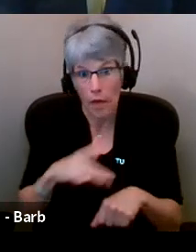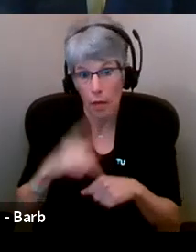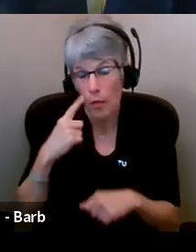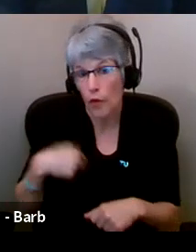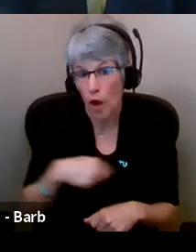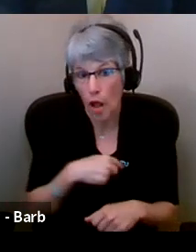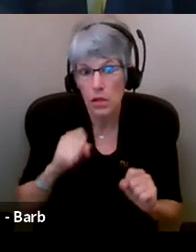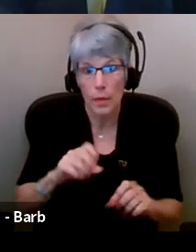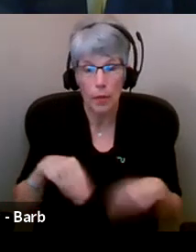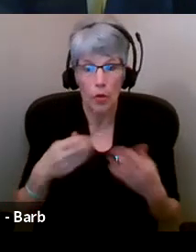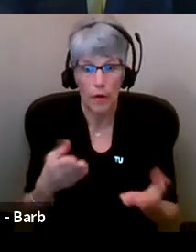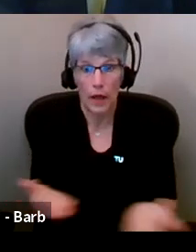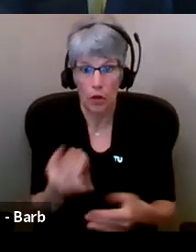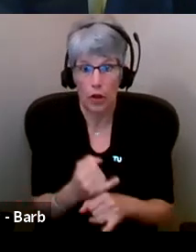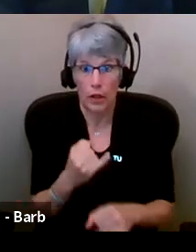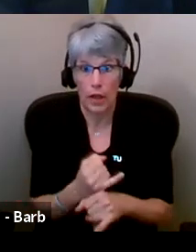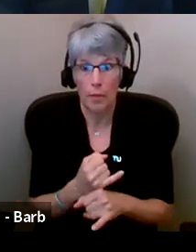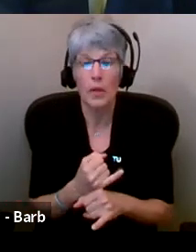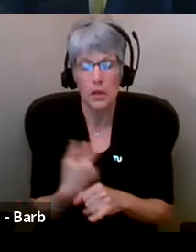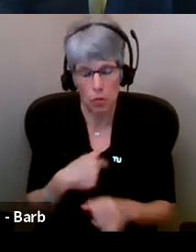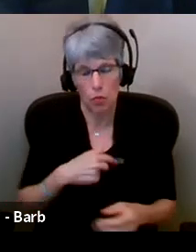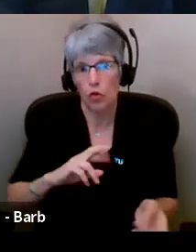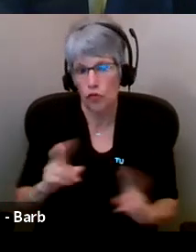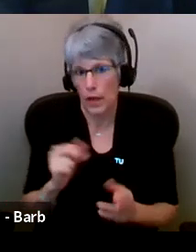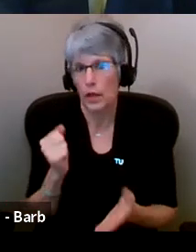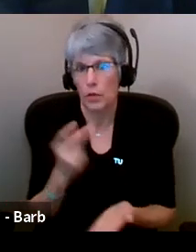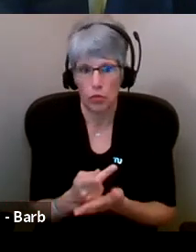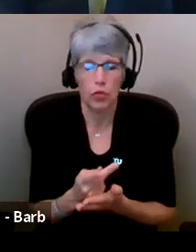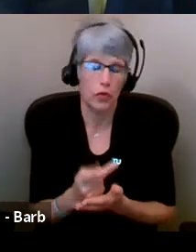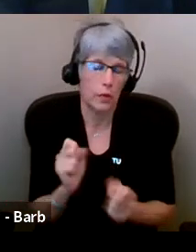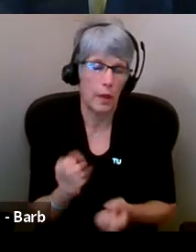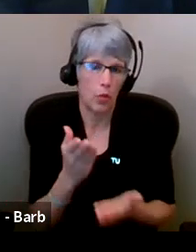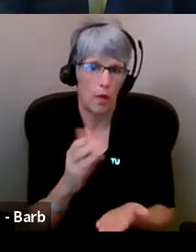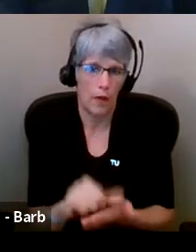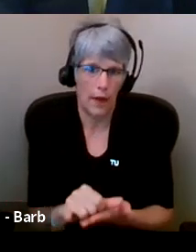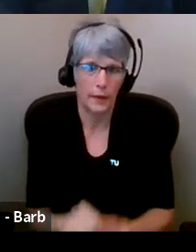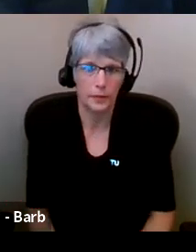to be able to provide on campus, we are prepared and approved to be able to offer that.